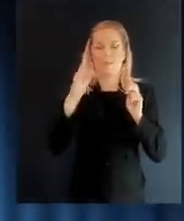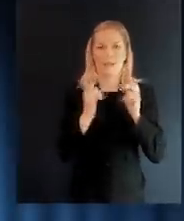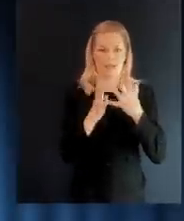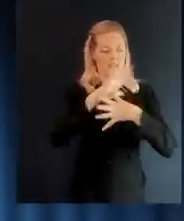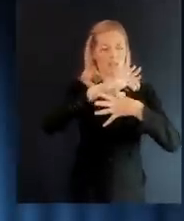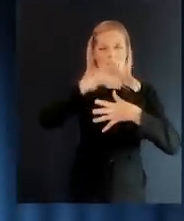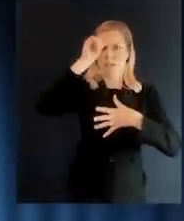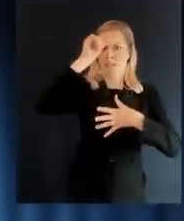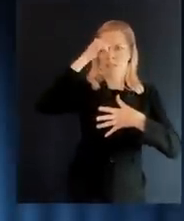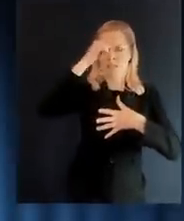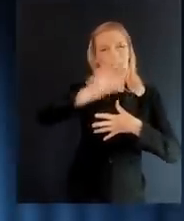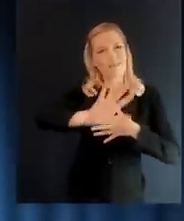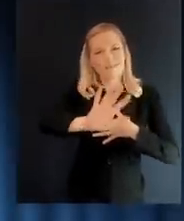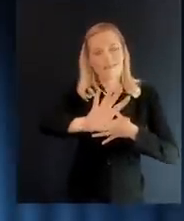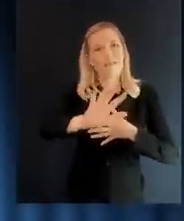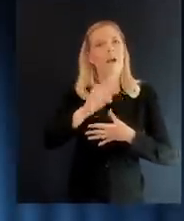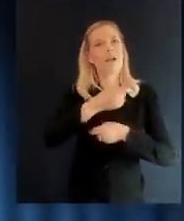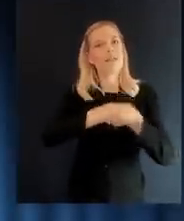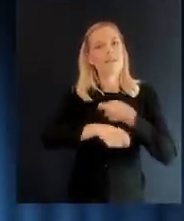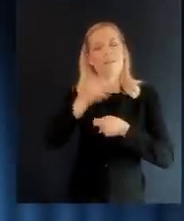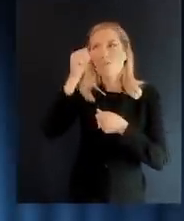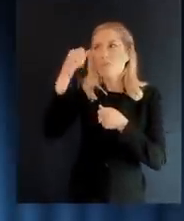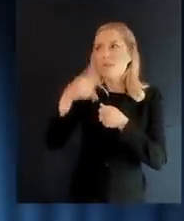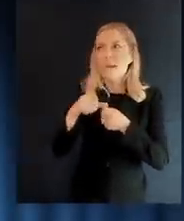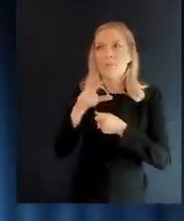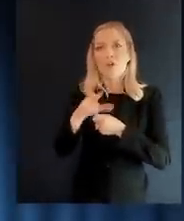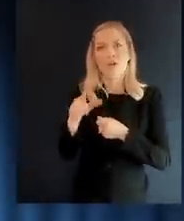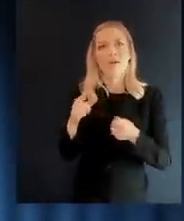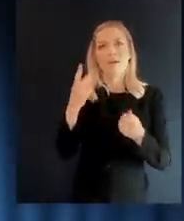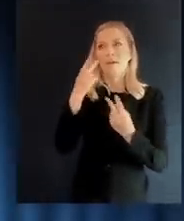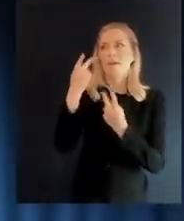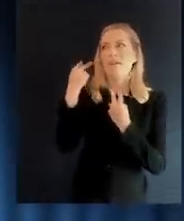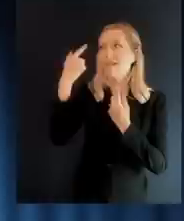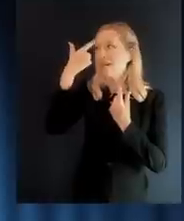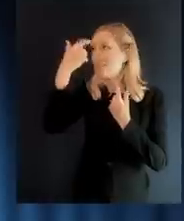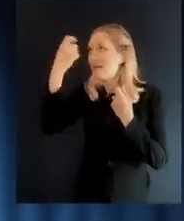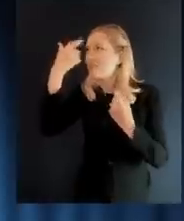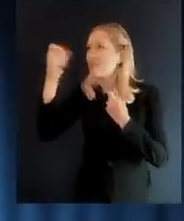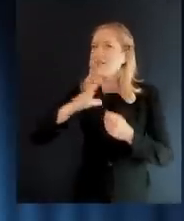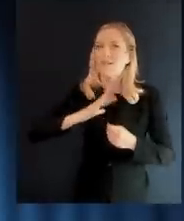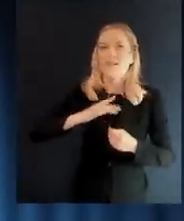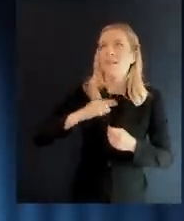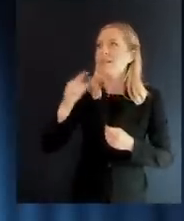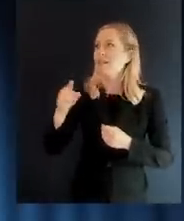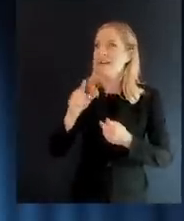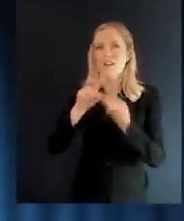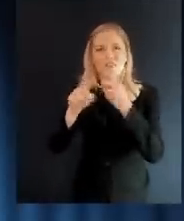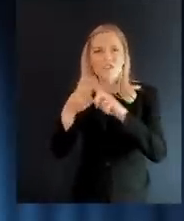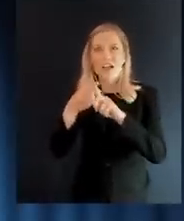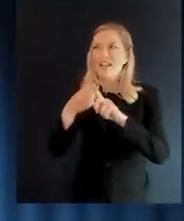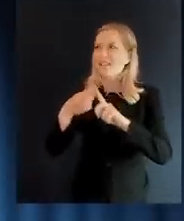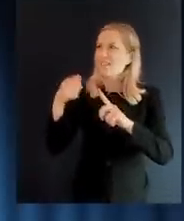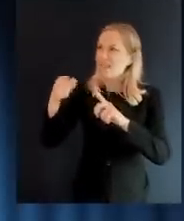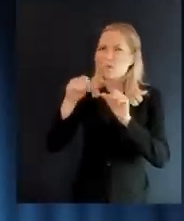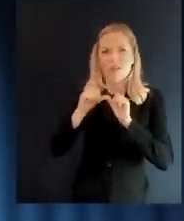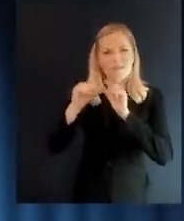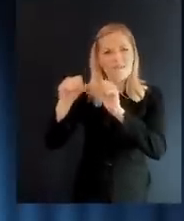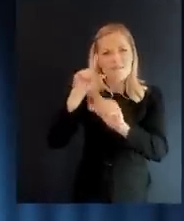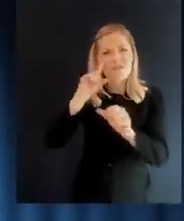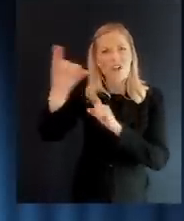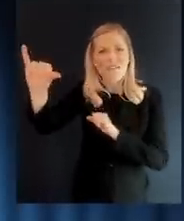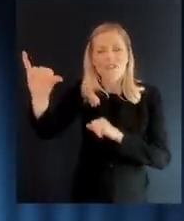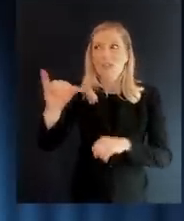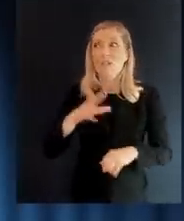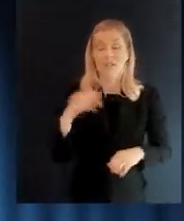forget all of the memories and lifelong friends I made at this school. And I am so grateful to those who contributed to my academic and personal growth. There's the